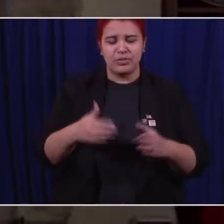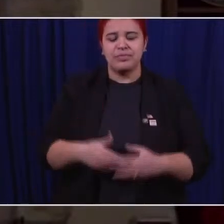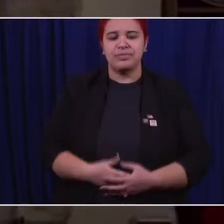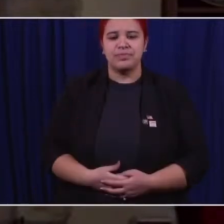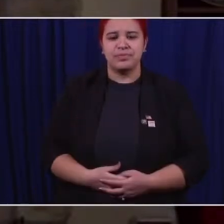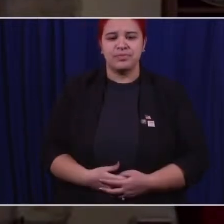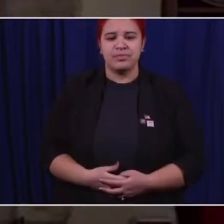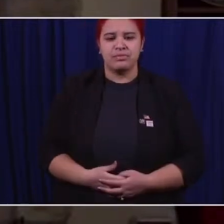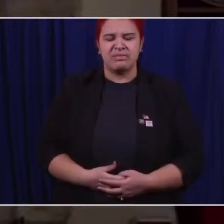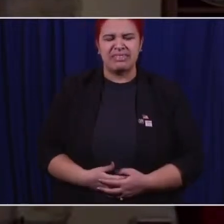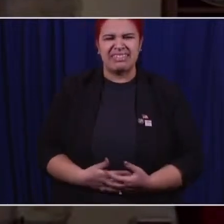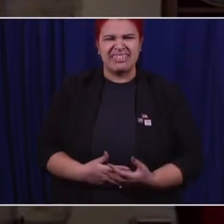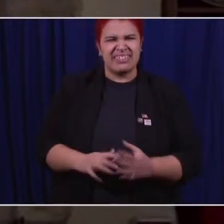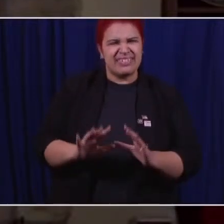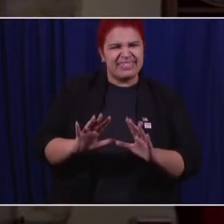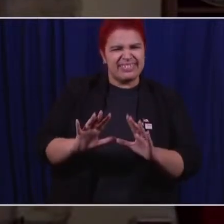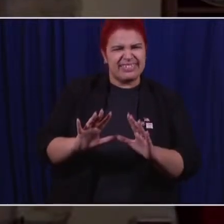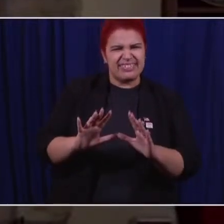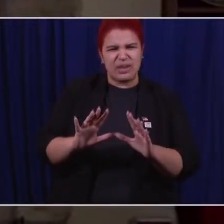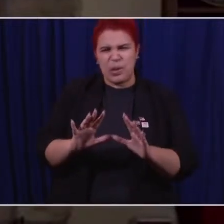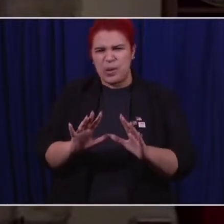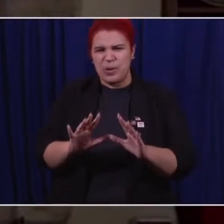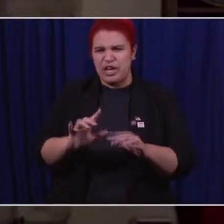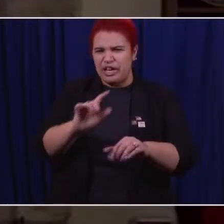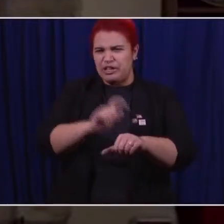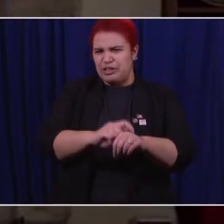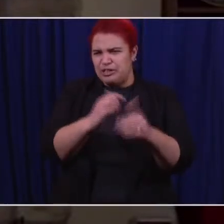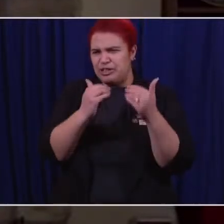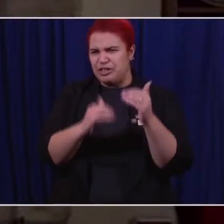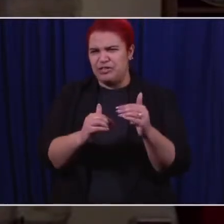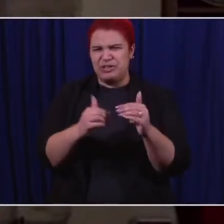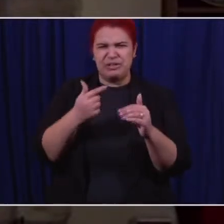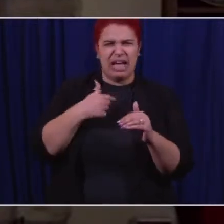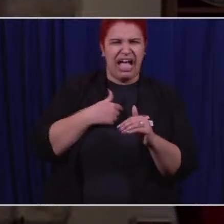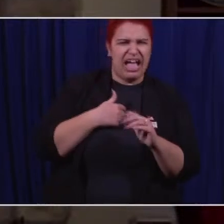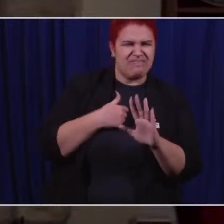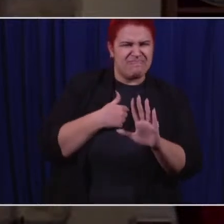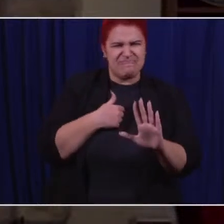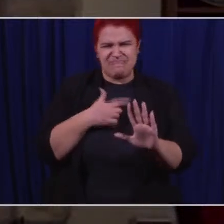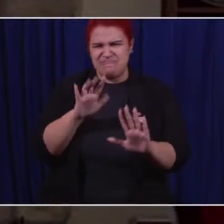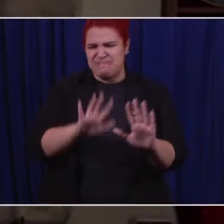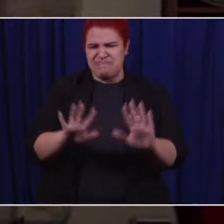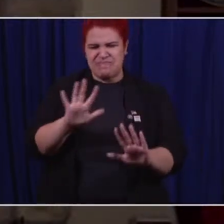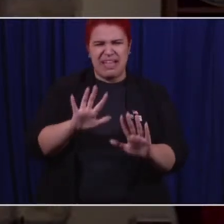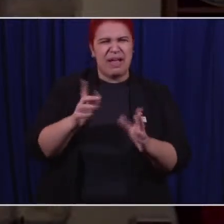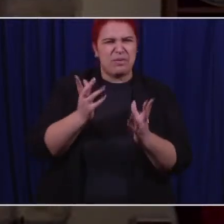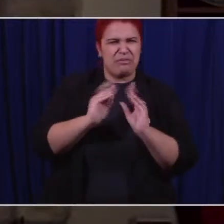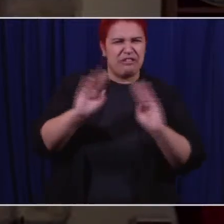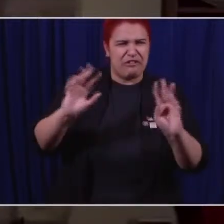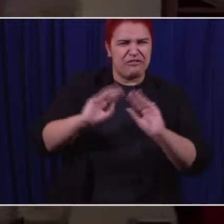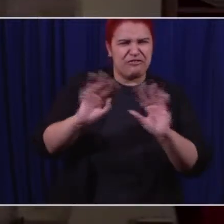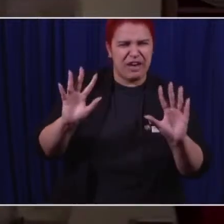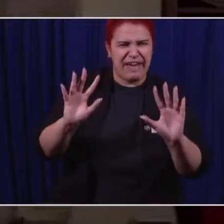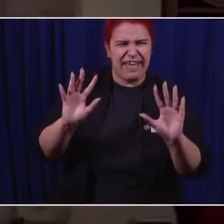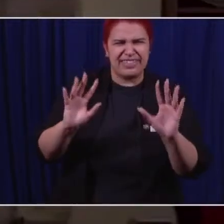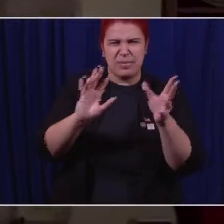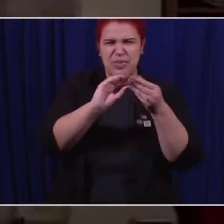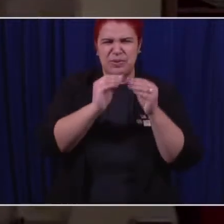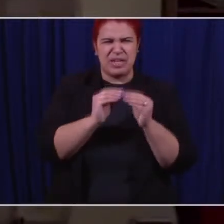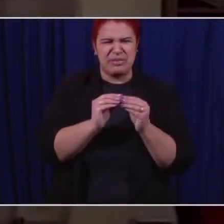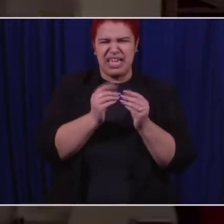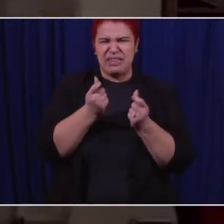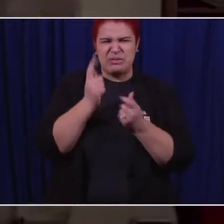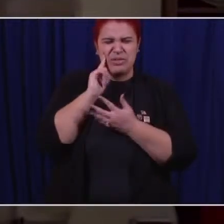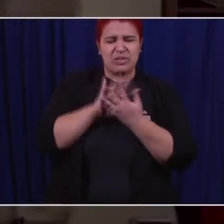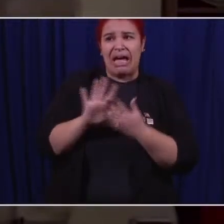want a clarification on this curfew process. Some of the numbers got a little jumbled in there. You said that it could even, no, that's all